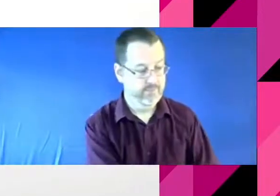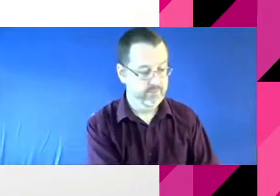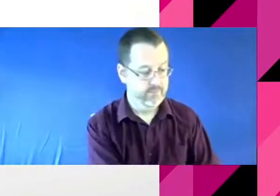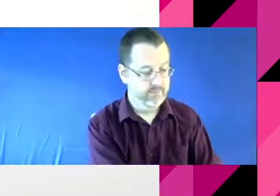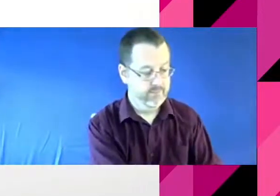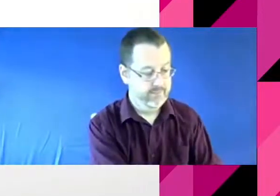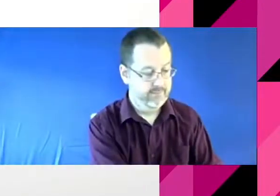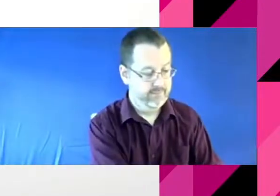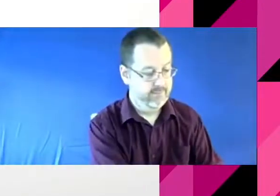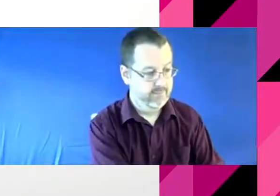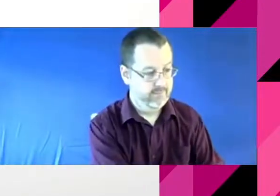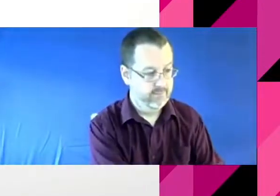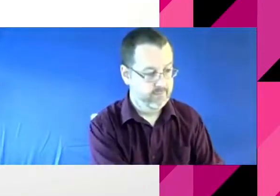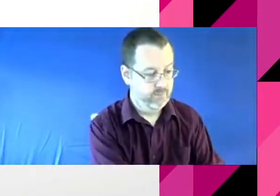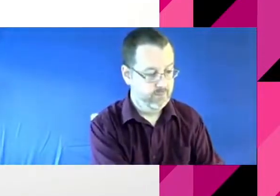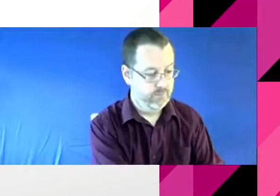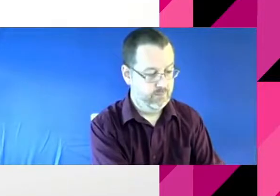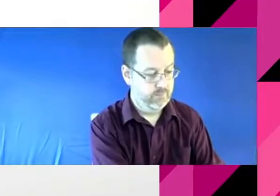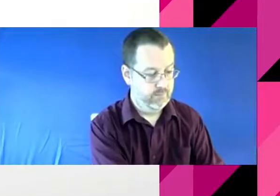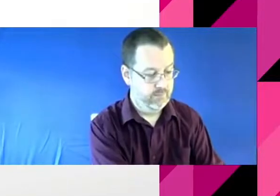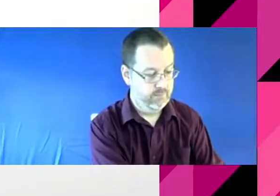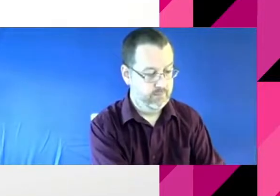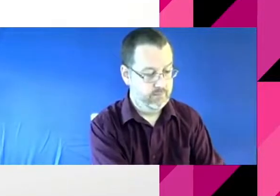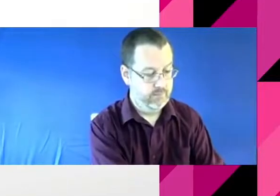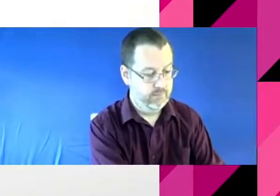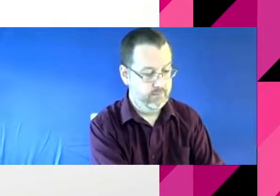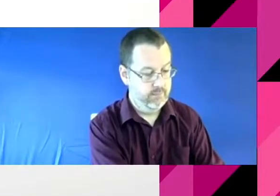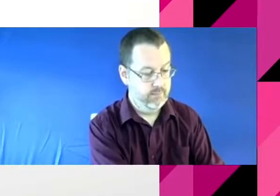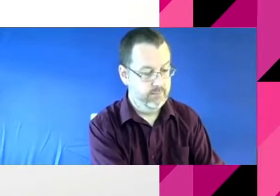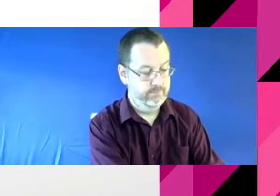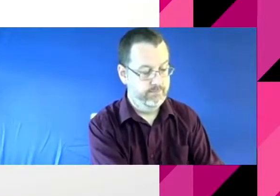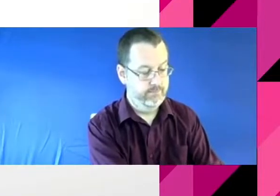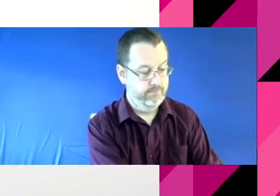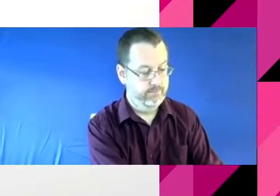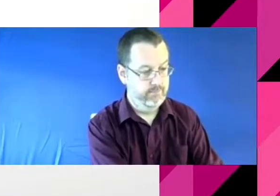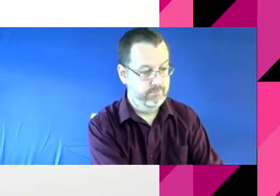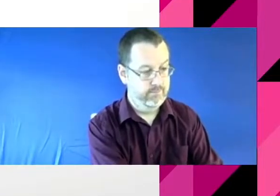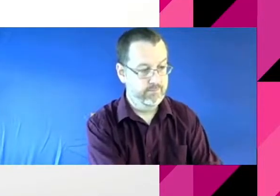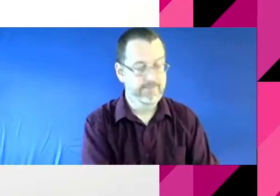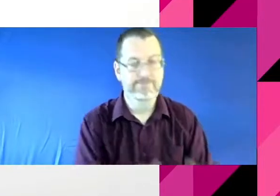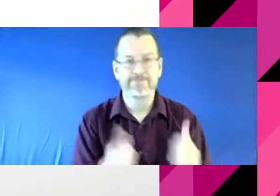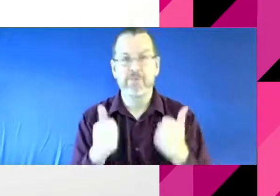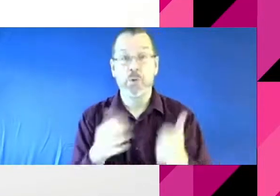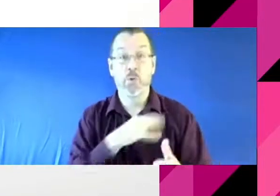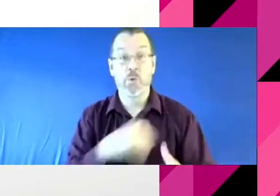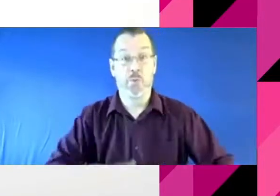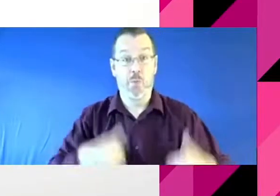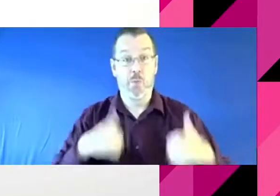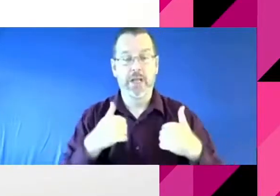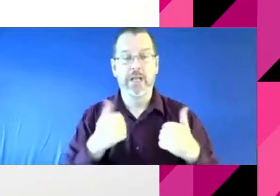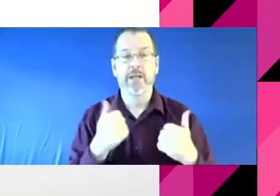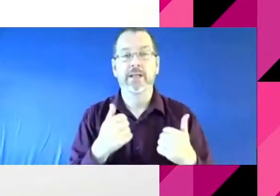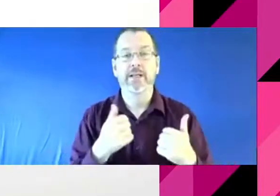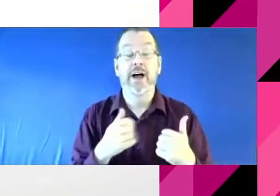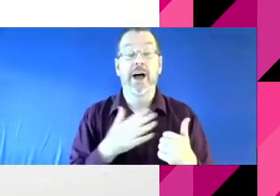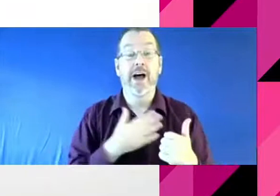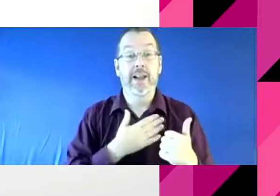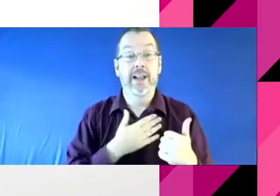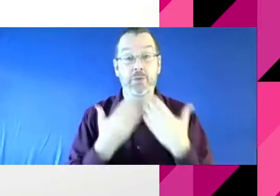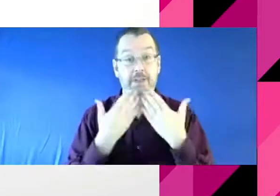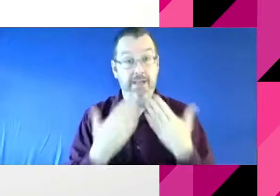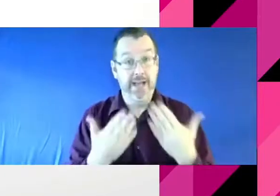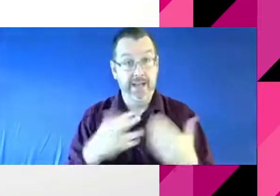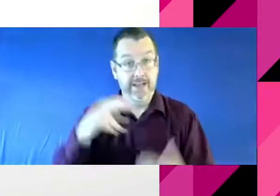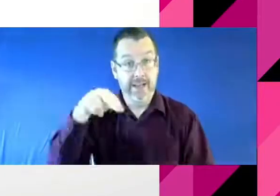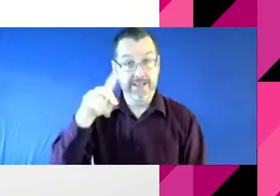Thank you so much, Aideen, and good morning to everyone. Can I start by thanking the National Disability